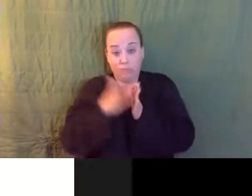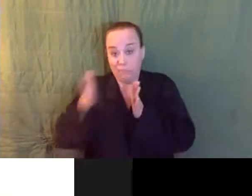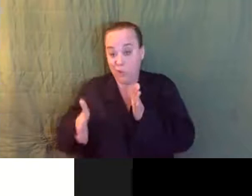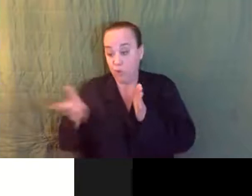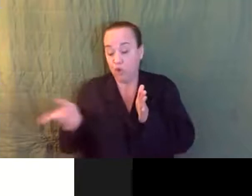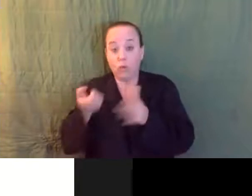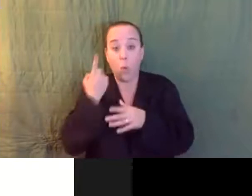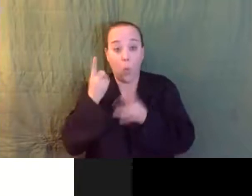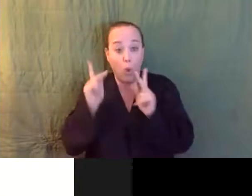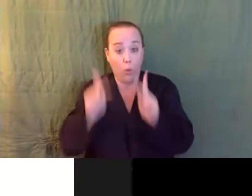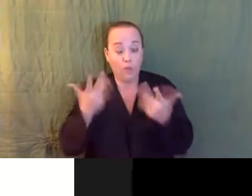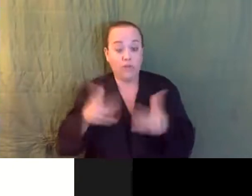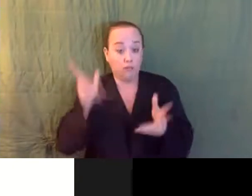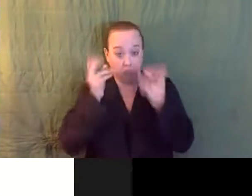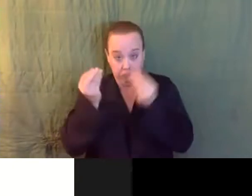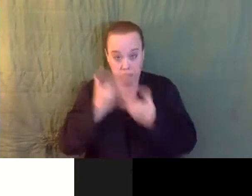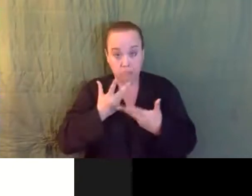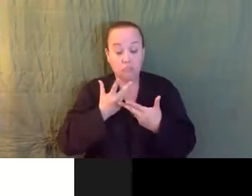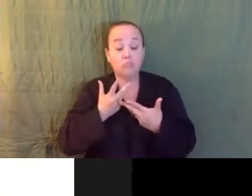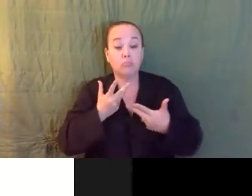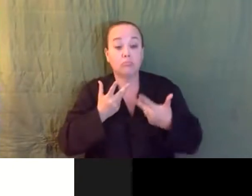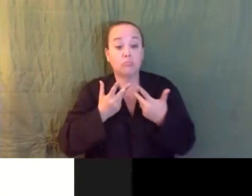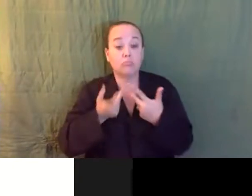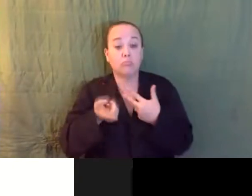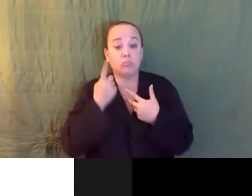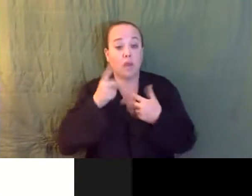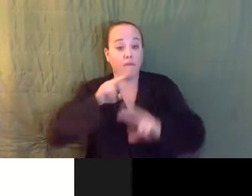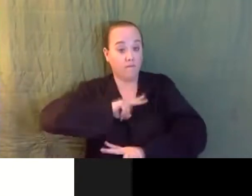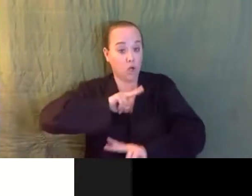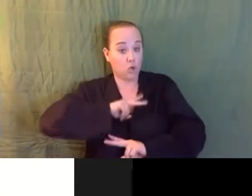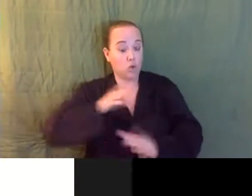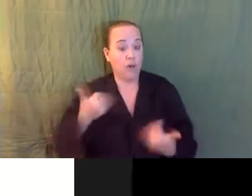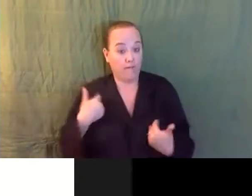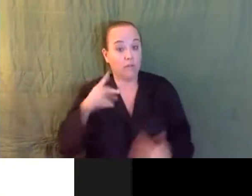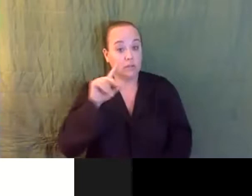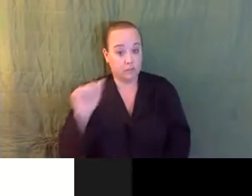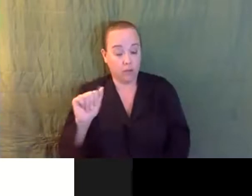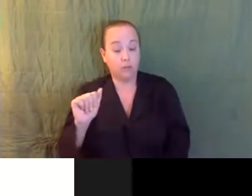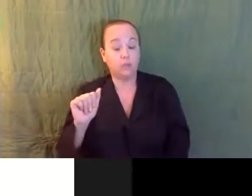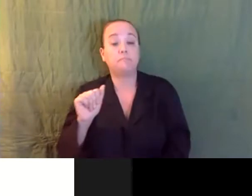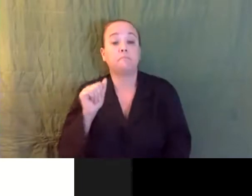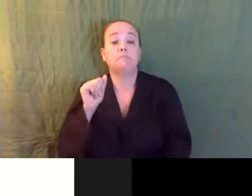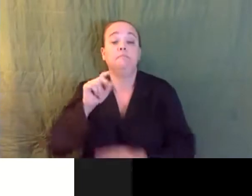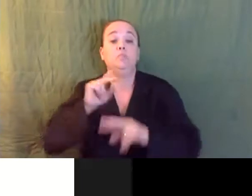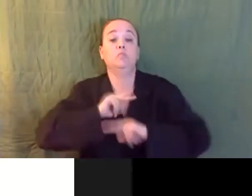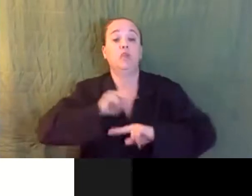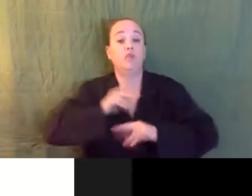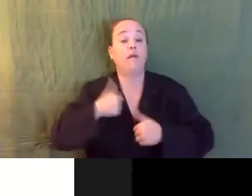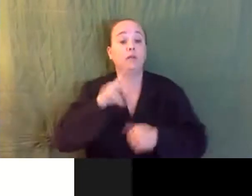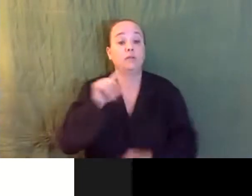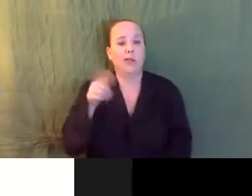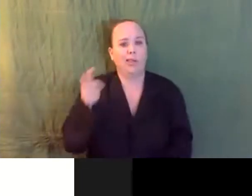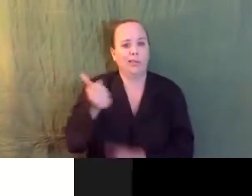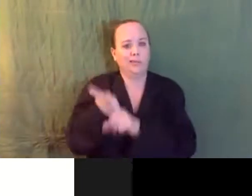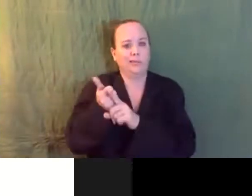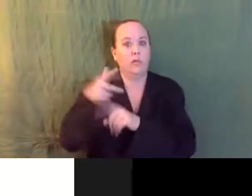one of the individuals I've heard from who is a veteran with a disability, and they have to often